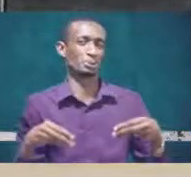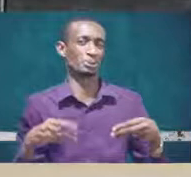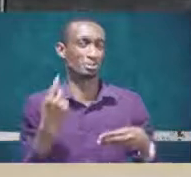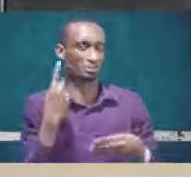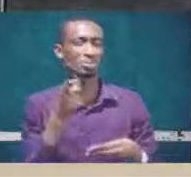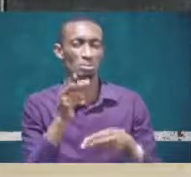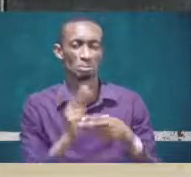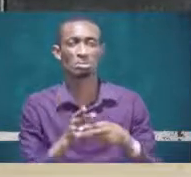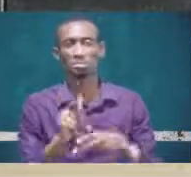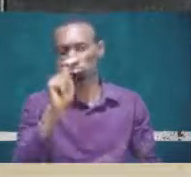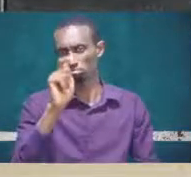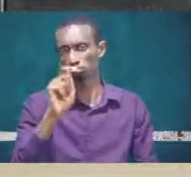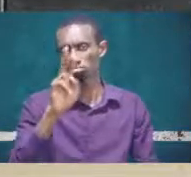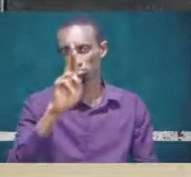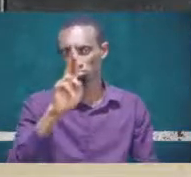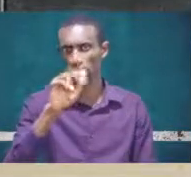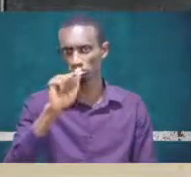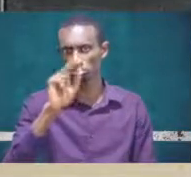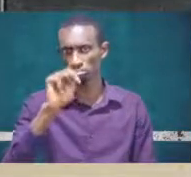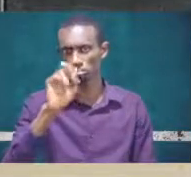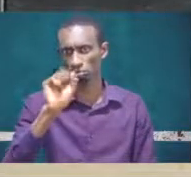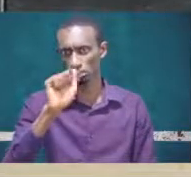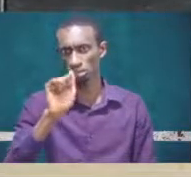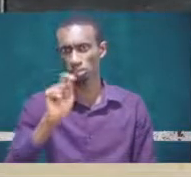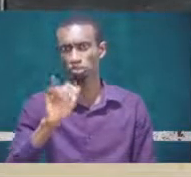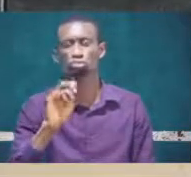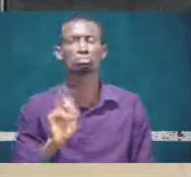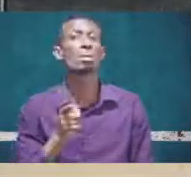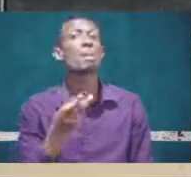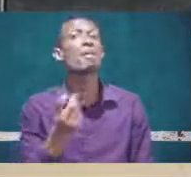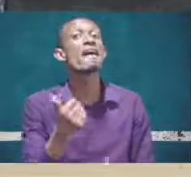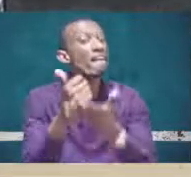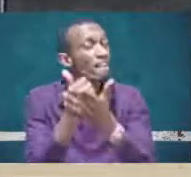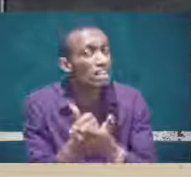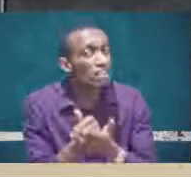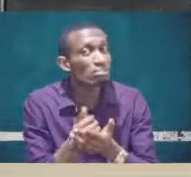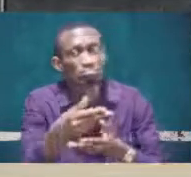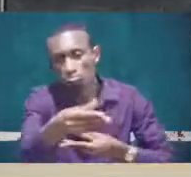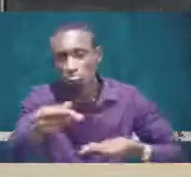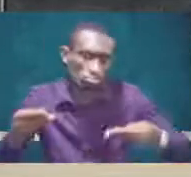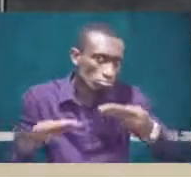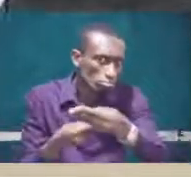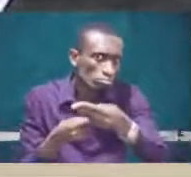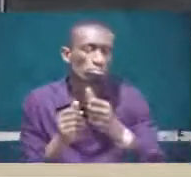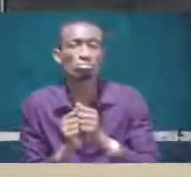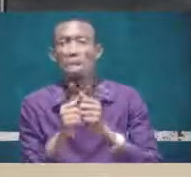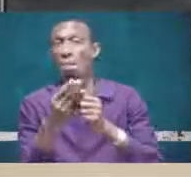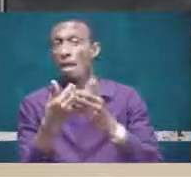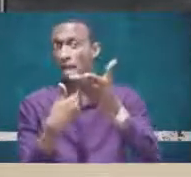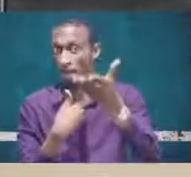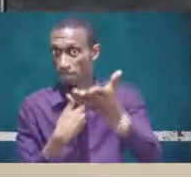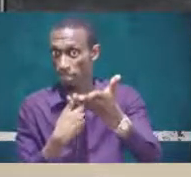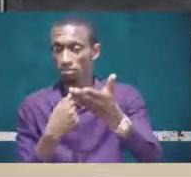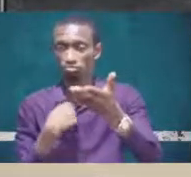is a transaction. Now, we are trying to exchange. Now, money acts as a medium of exchange. You're able to